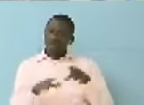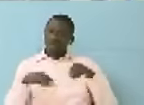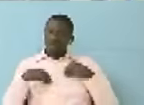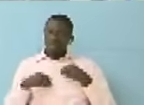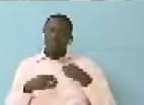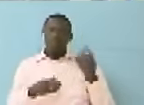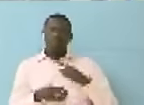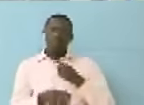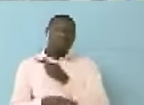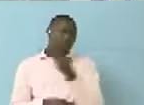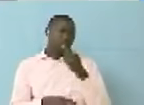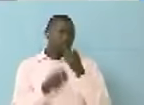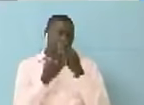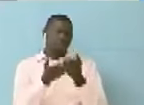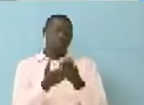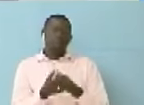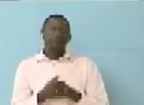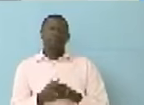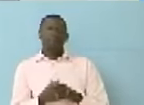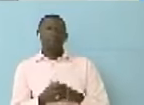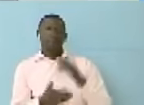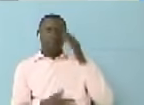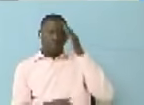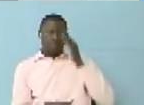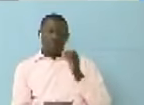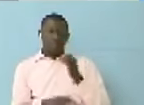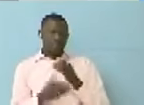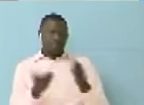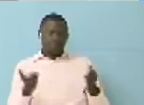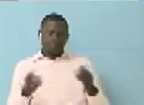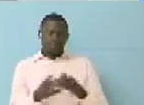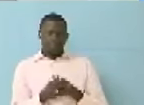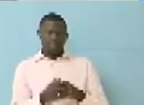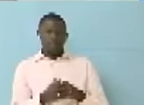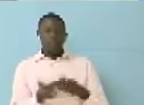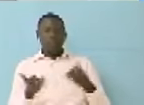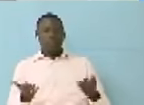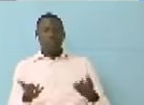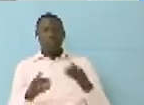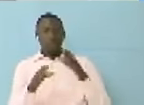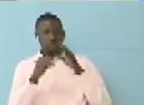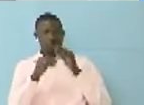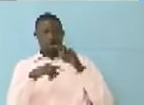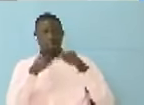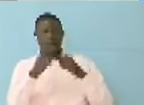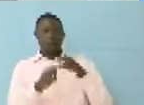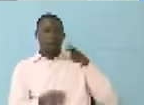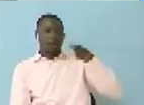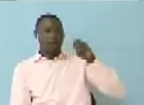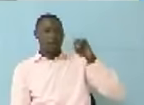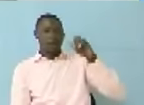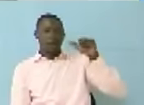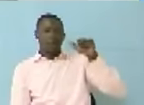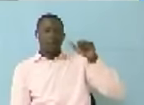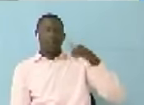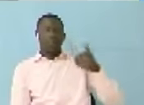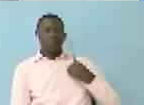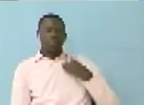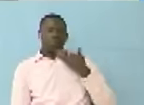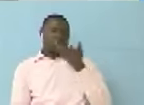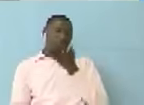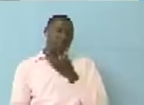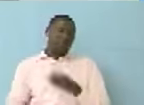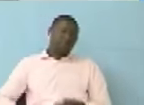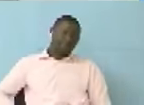uto ila kumota. Thank you very much. Nimbarabaka. Now let's talk about the NIA personnel who were there. Sila ngadiamu NIA